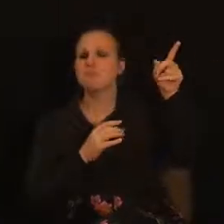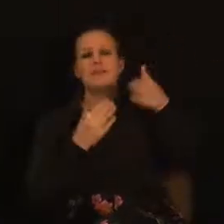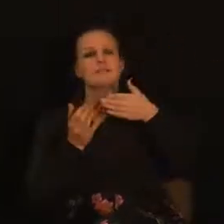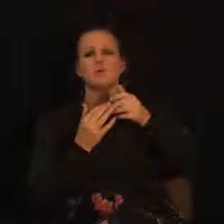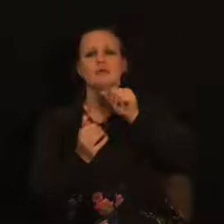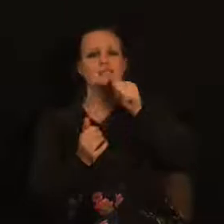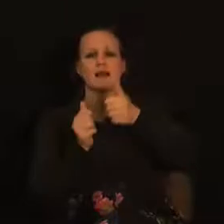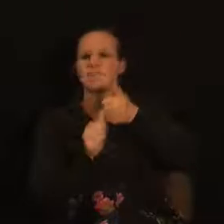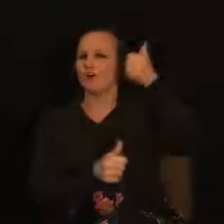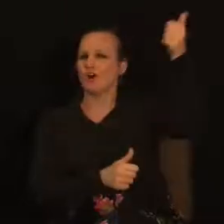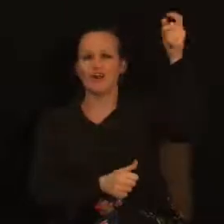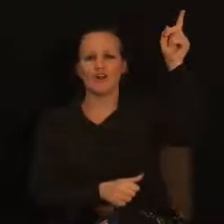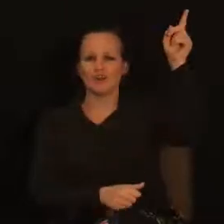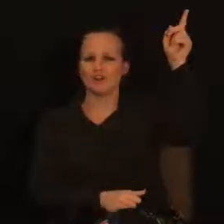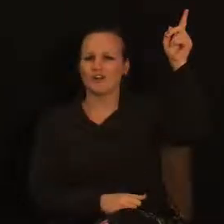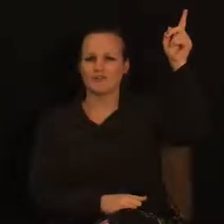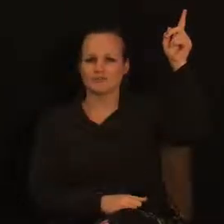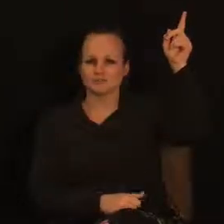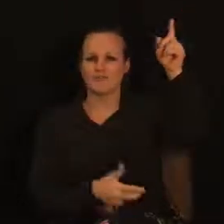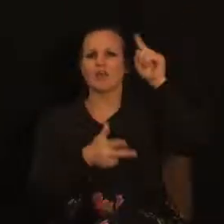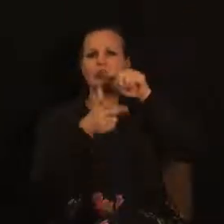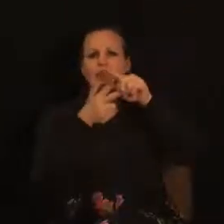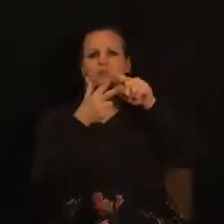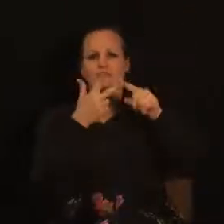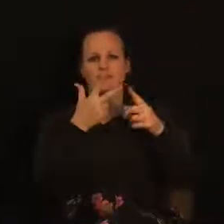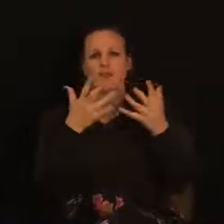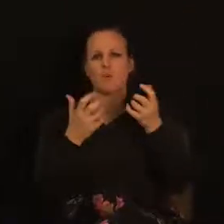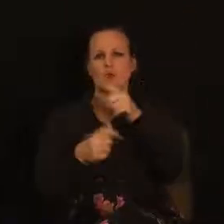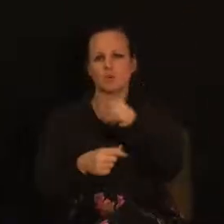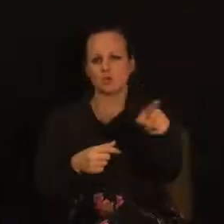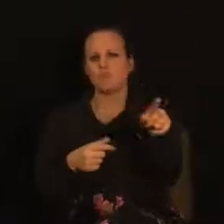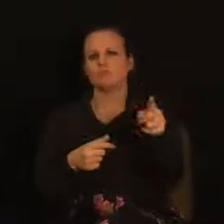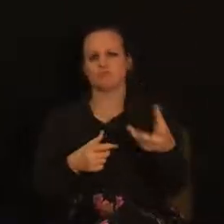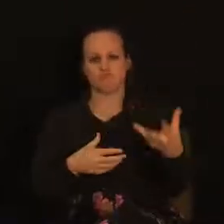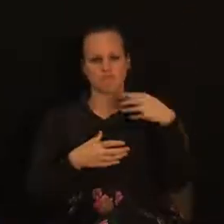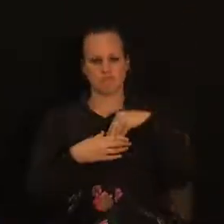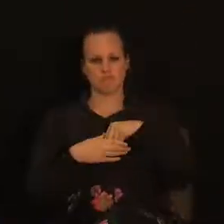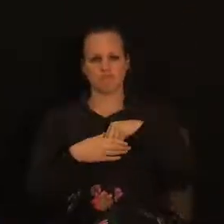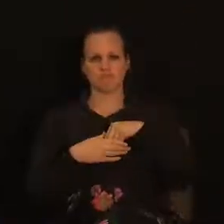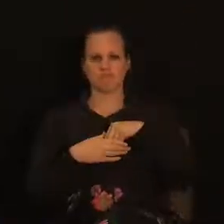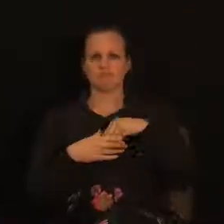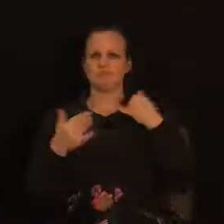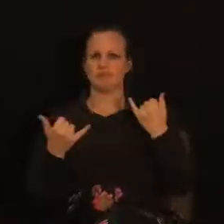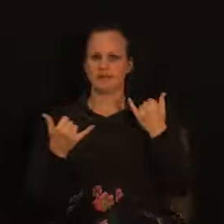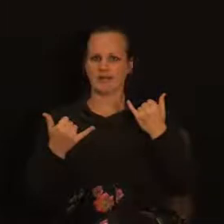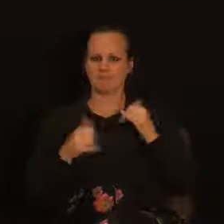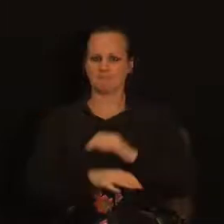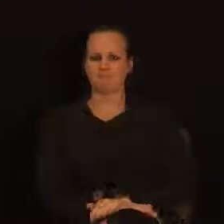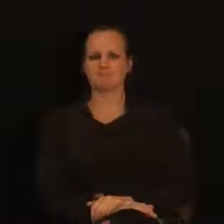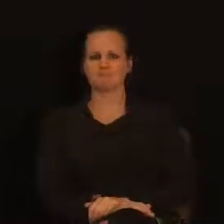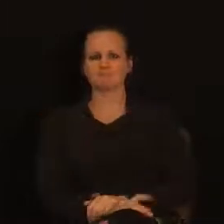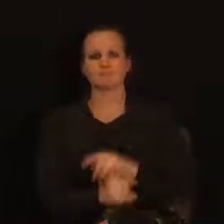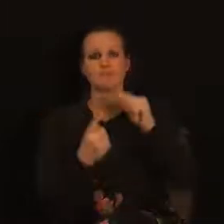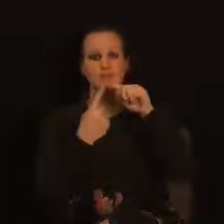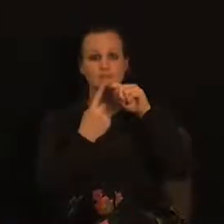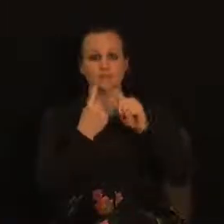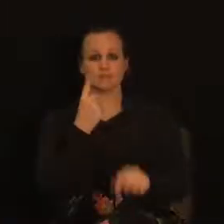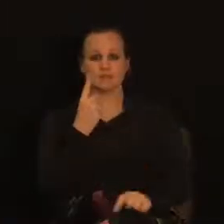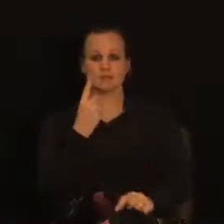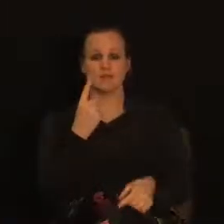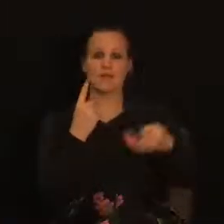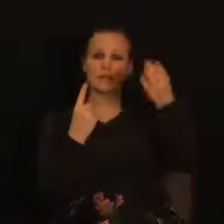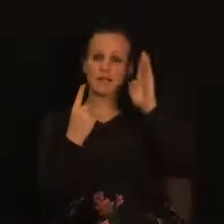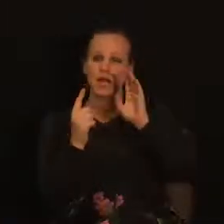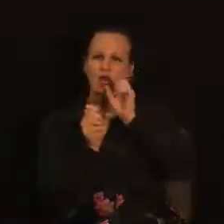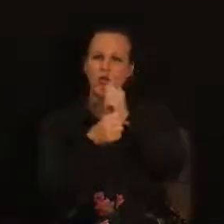Okay, there are three things that I want you to walk away with today. And the first one is that God